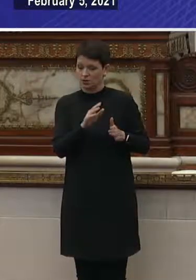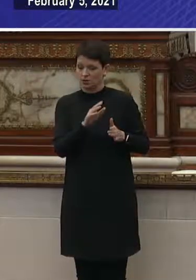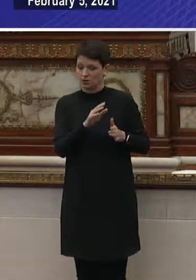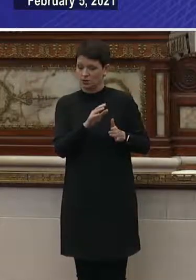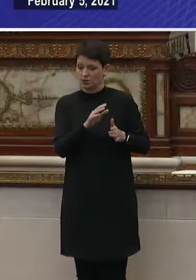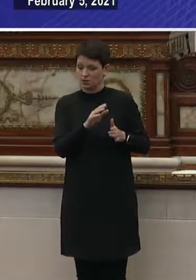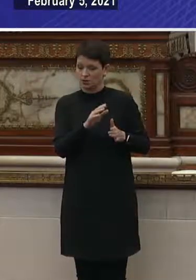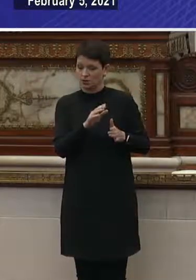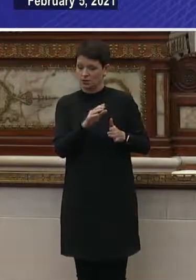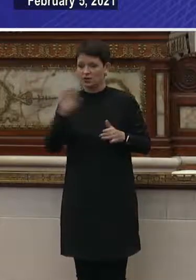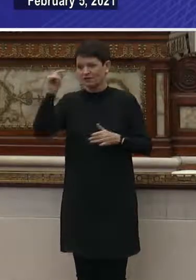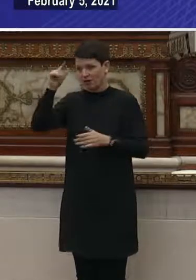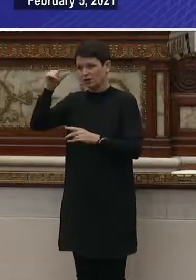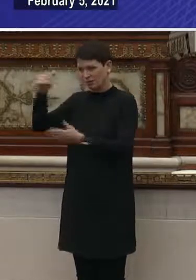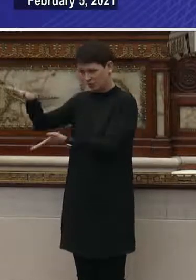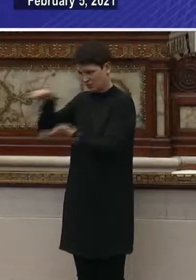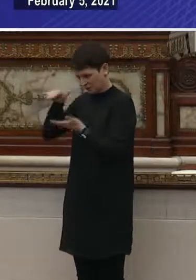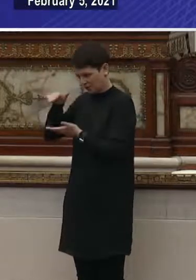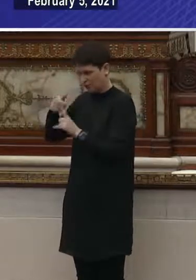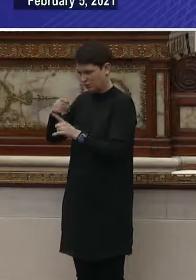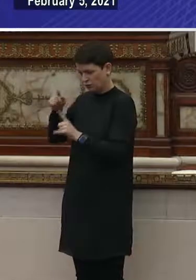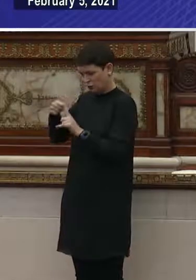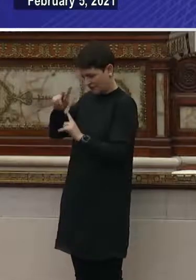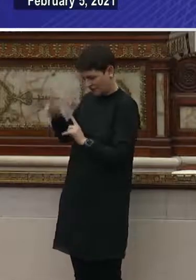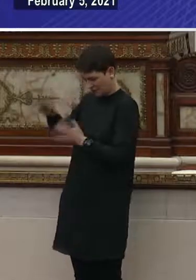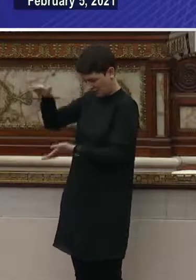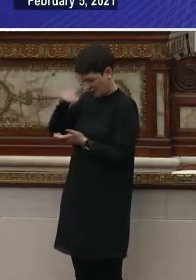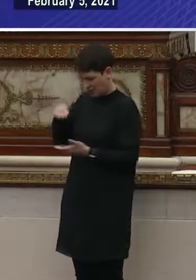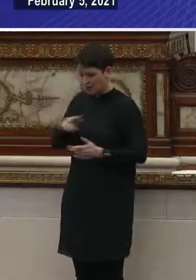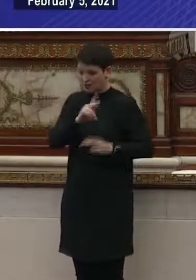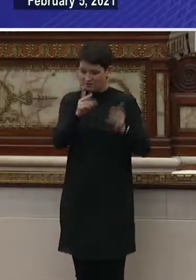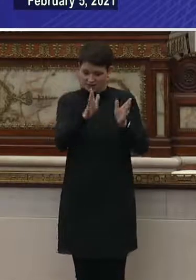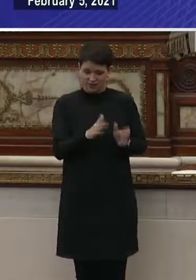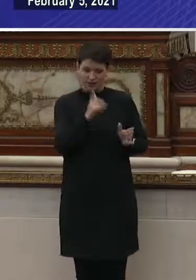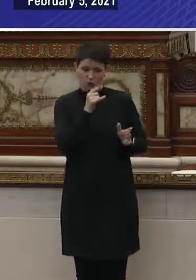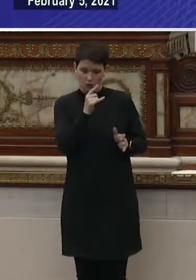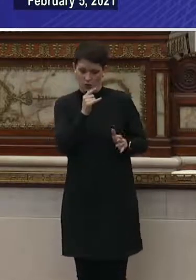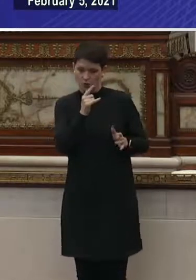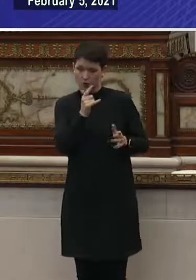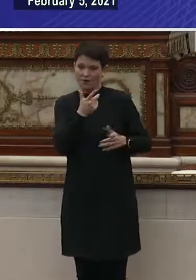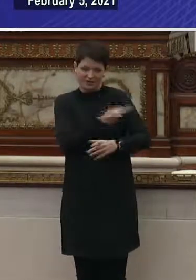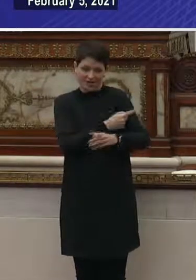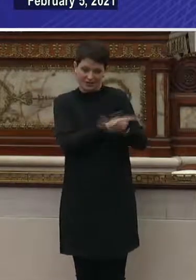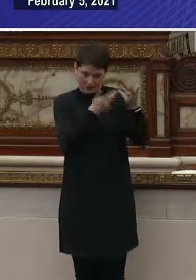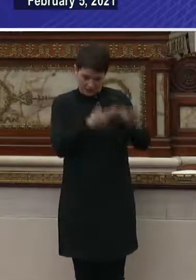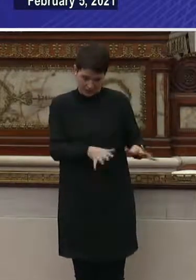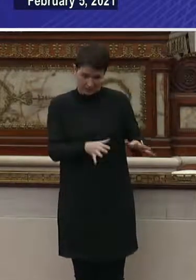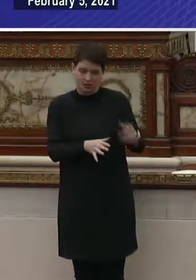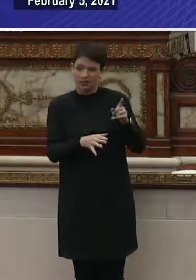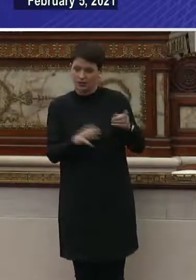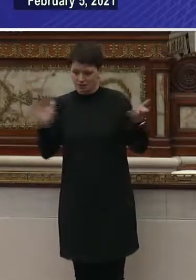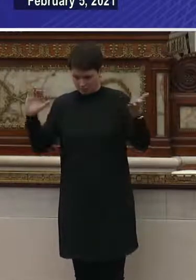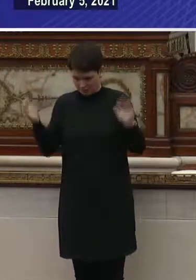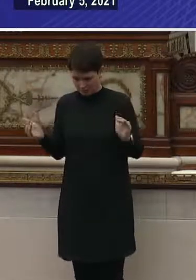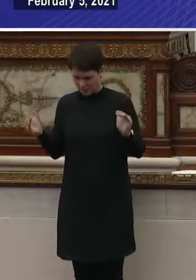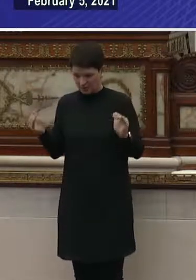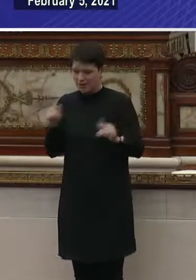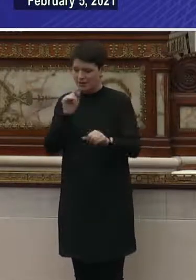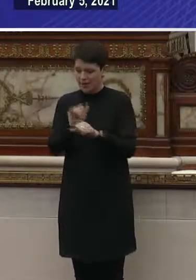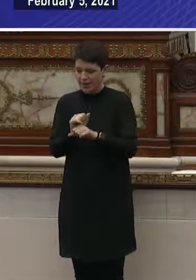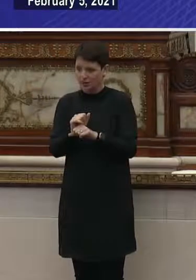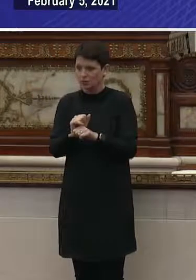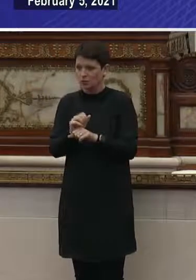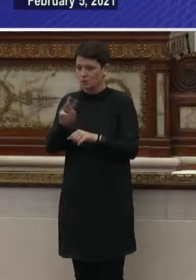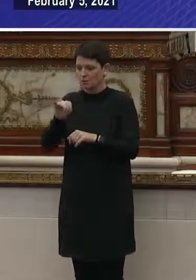received from federal government, number of Philadelphians who have been vaccinated, actual heat